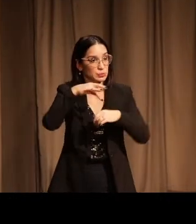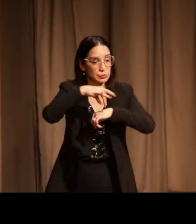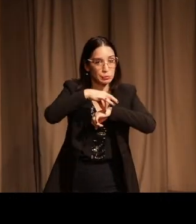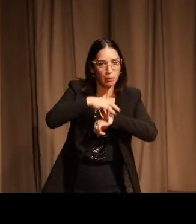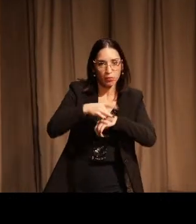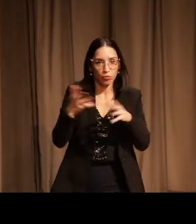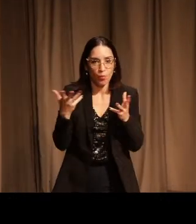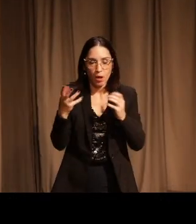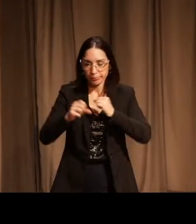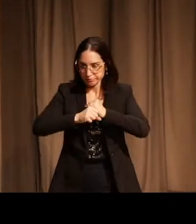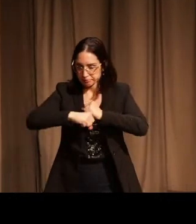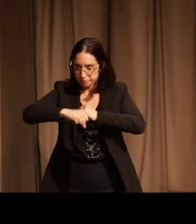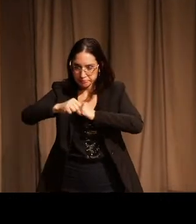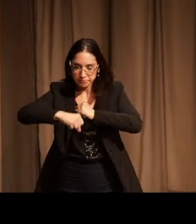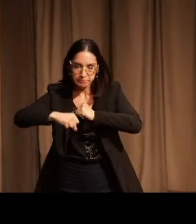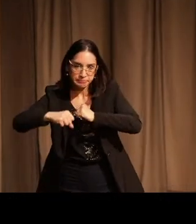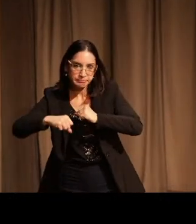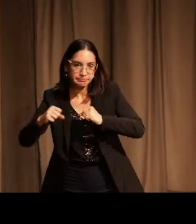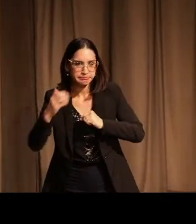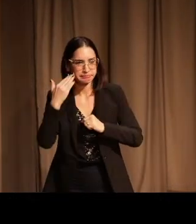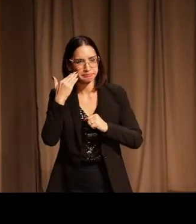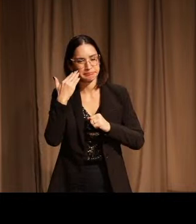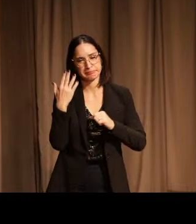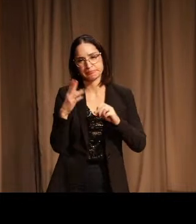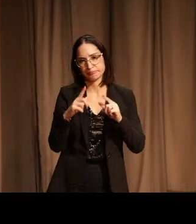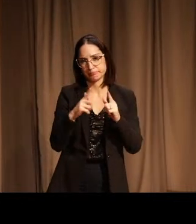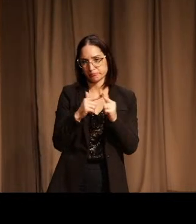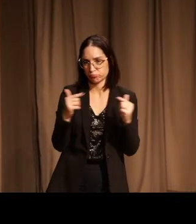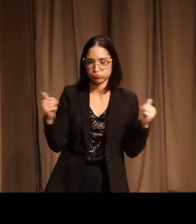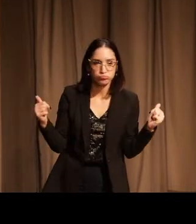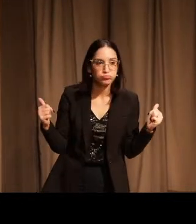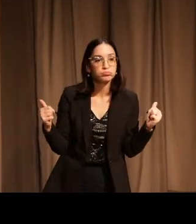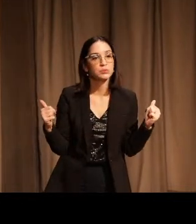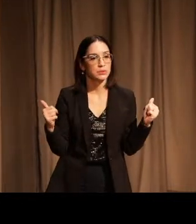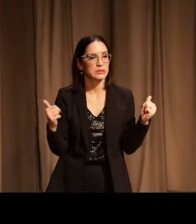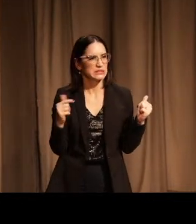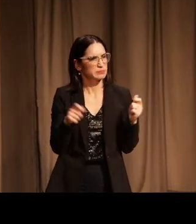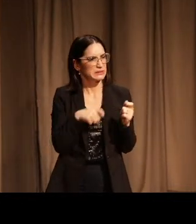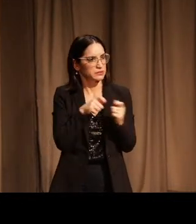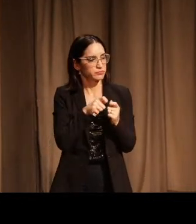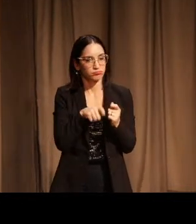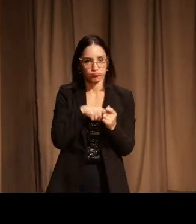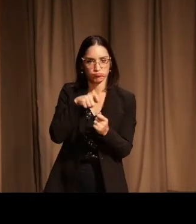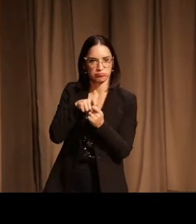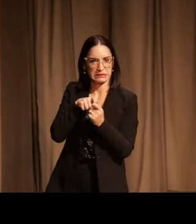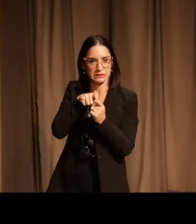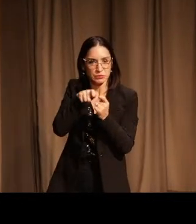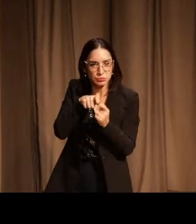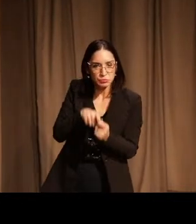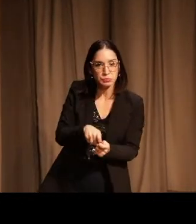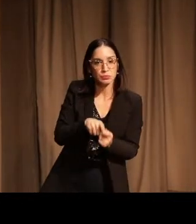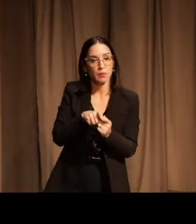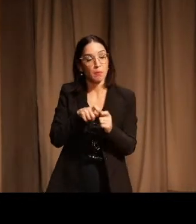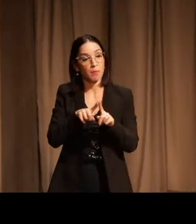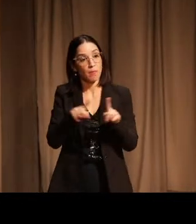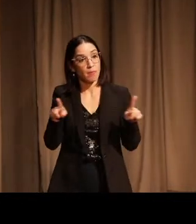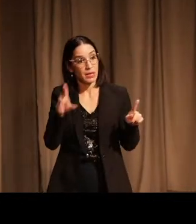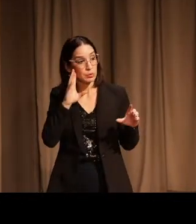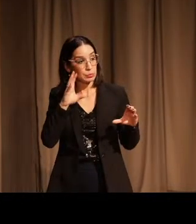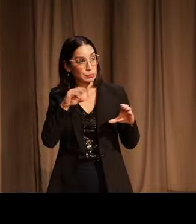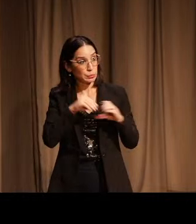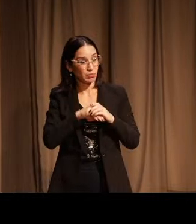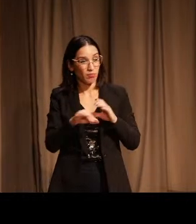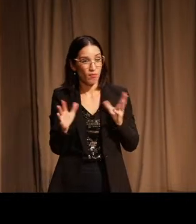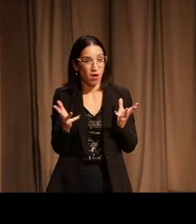We can go on forever and ever talking about the details here, including the world, right? We see the